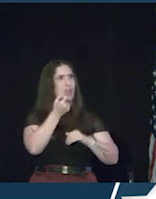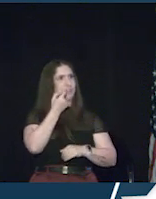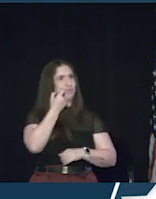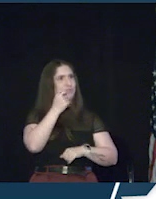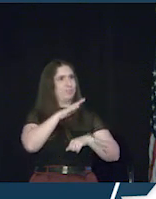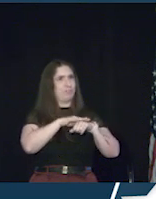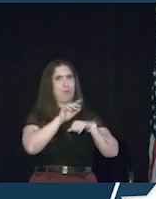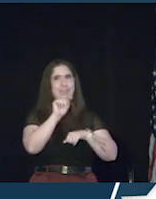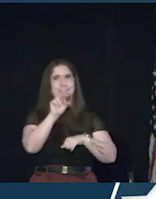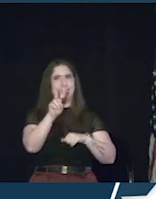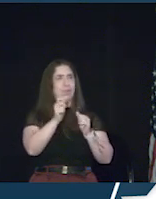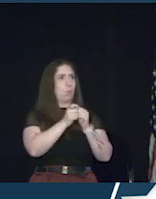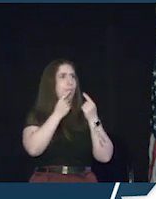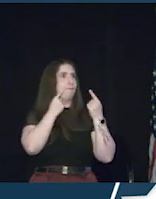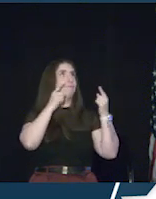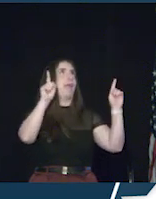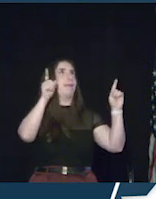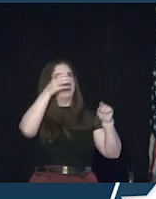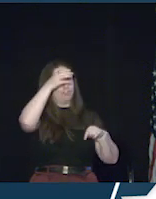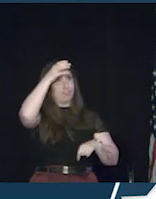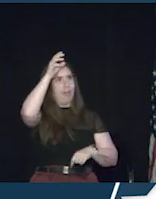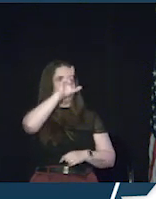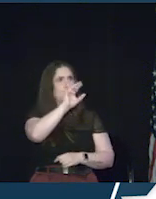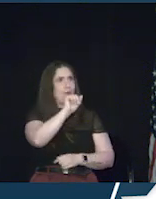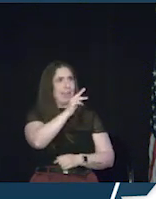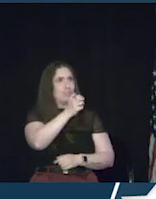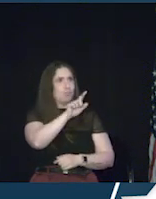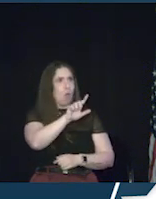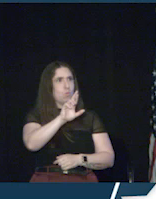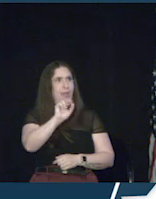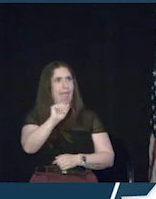with famed chef Rachel Ray?